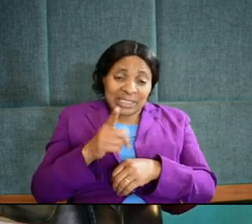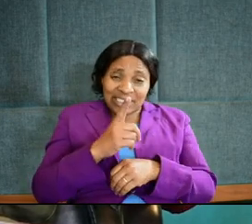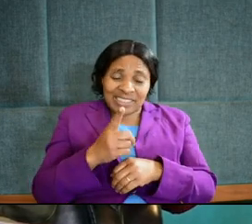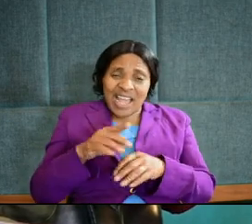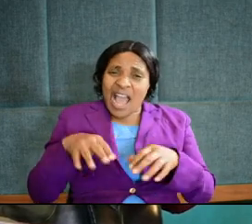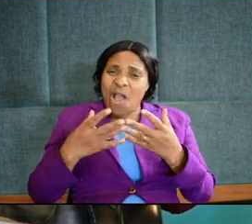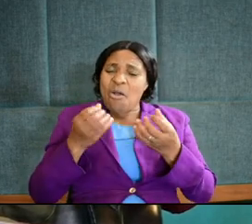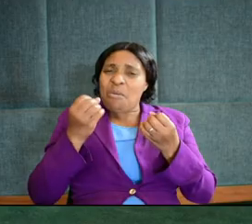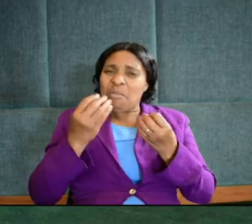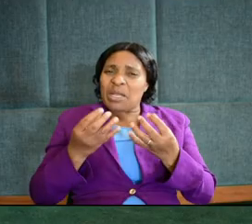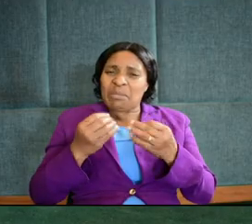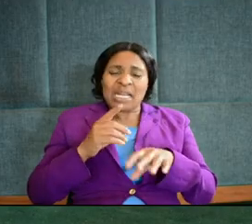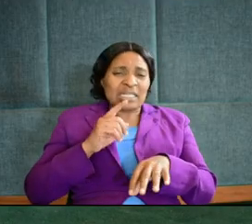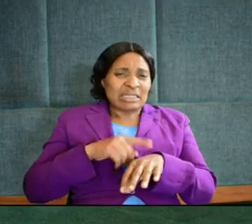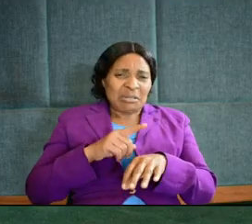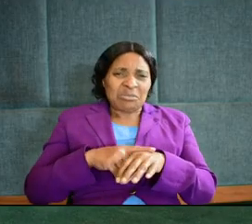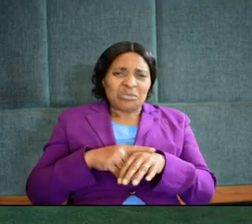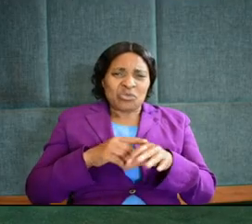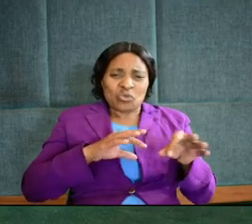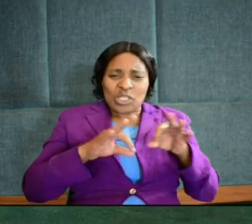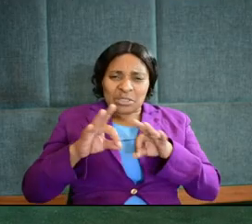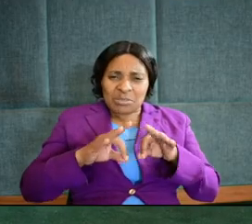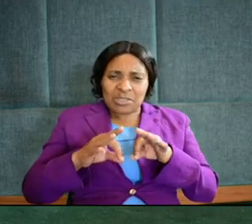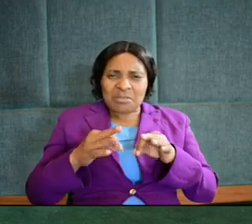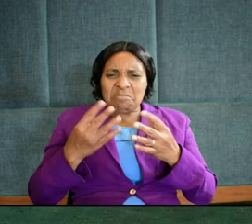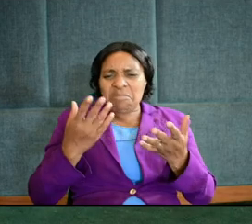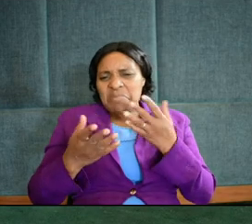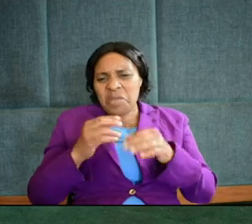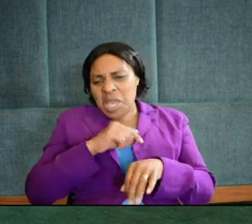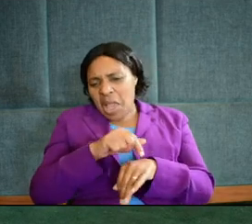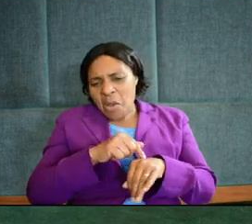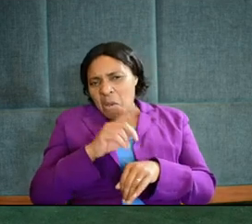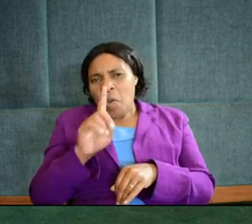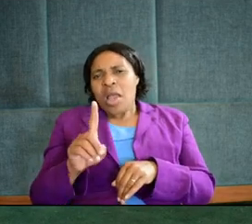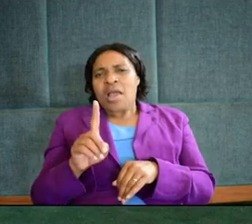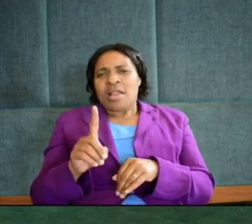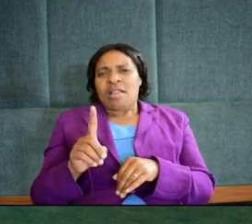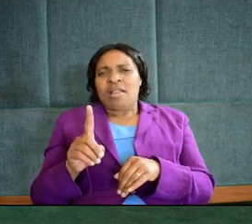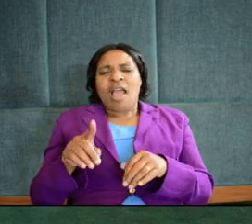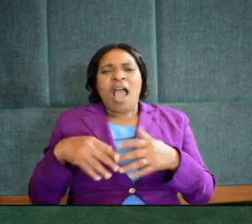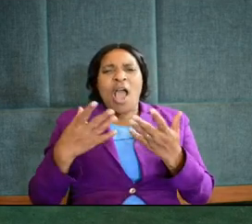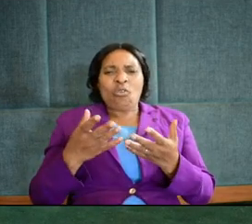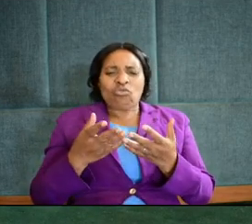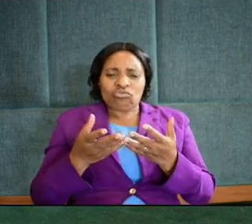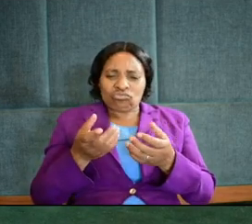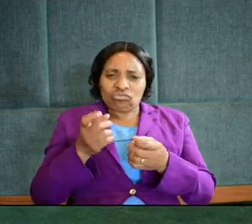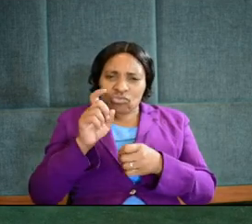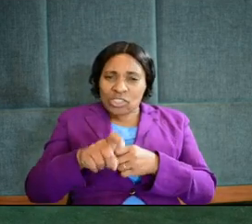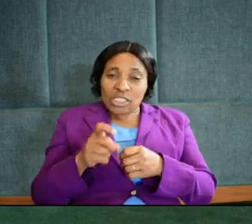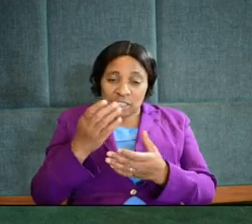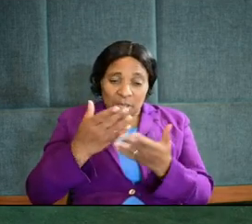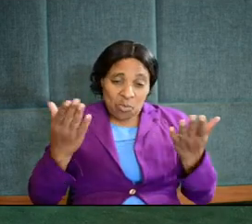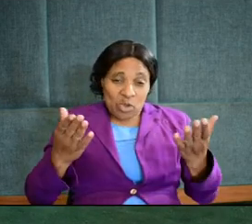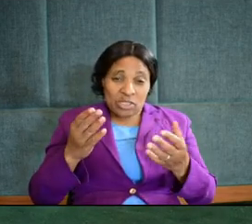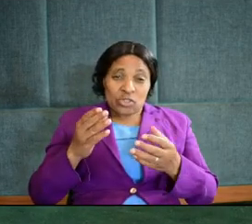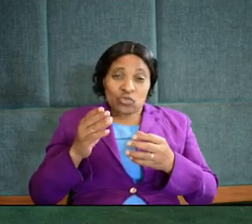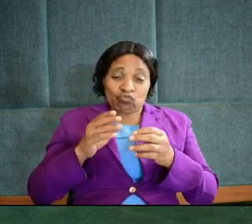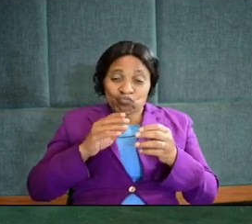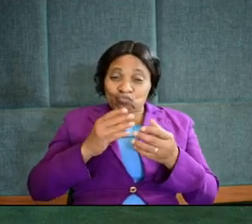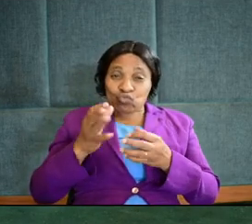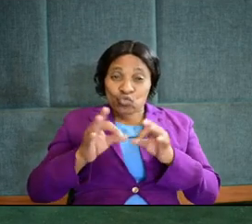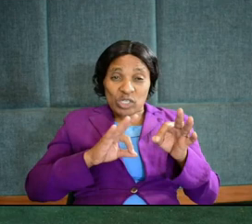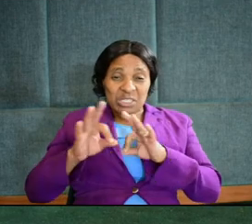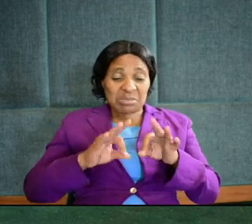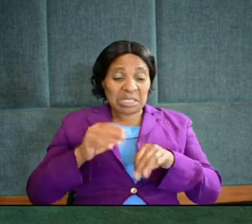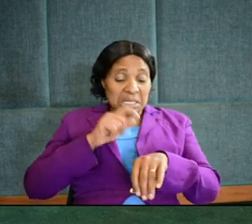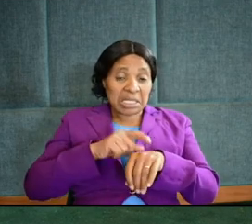someone to explain to you? Just an hour, and you're dead. You know, how much time do you need for someone to explain to you that this snake bite will